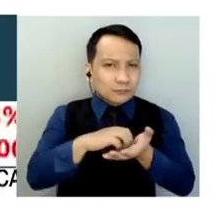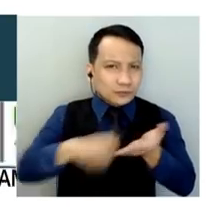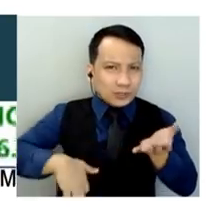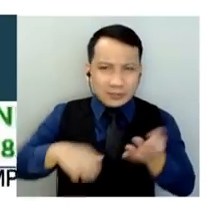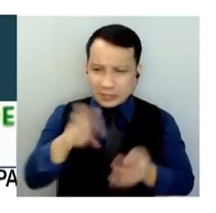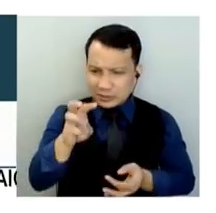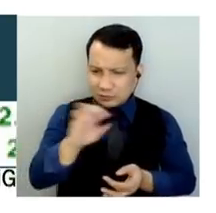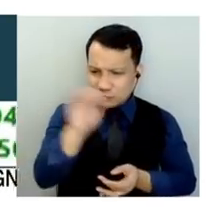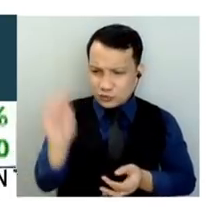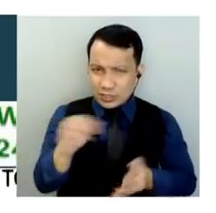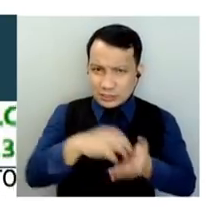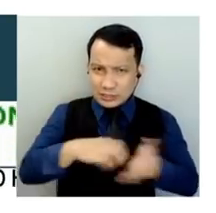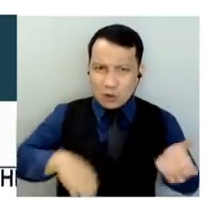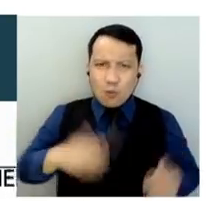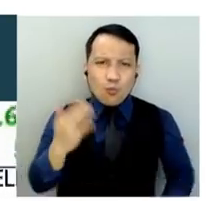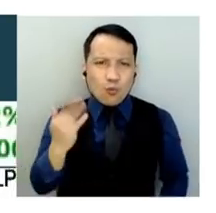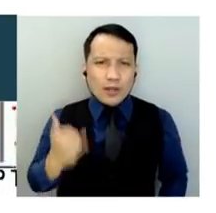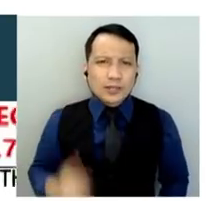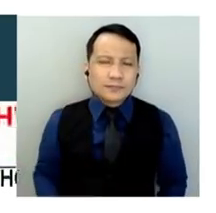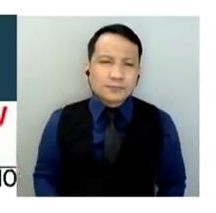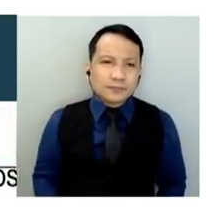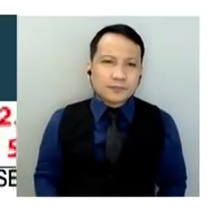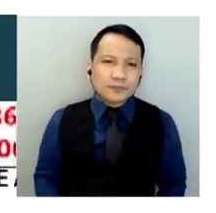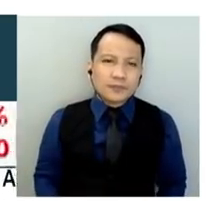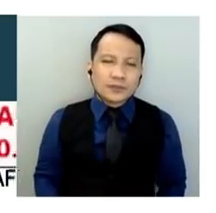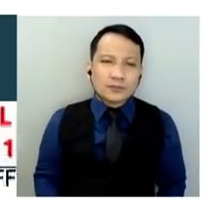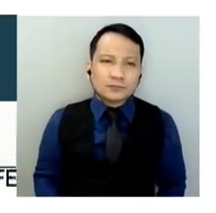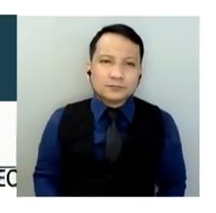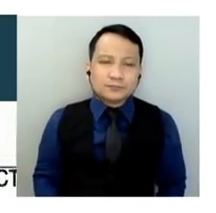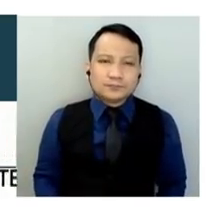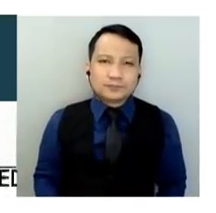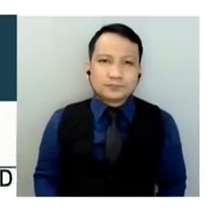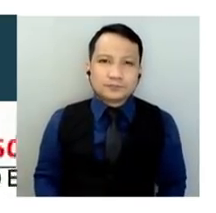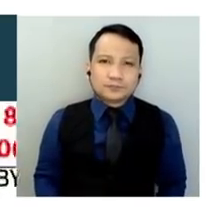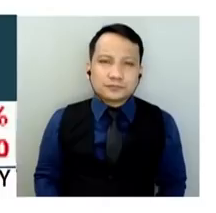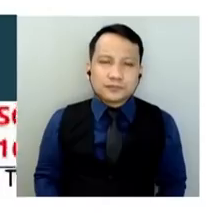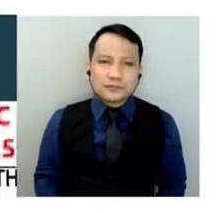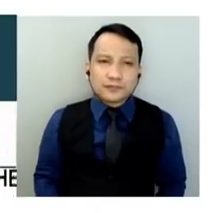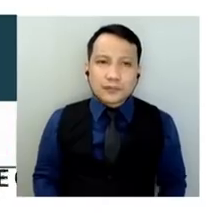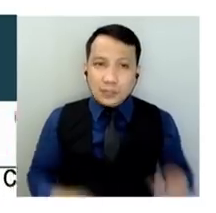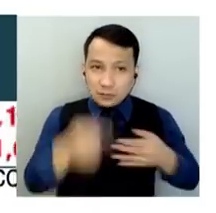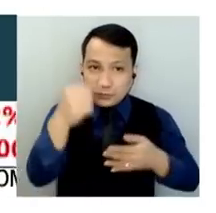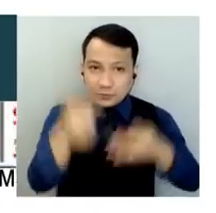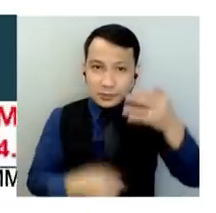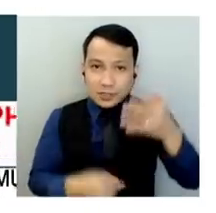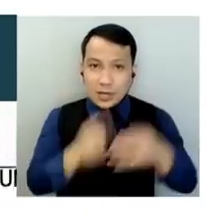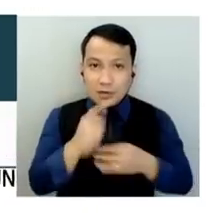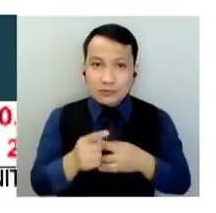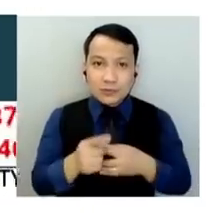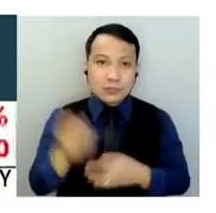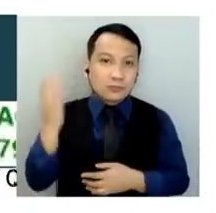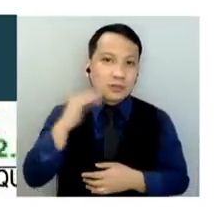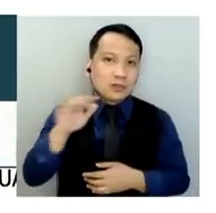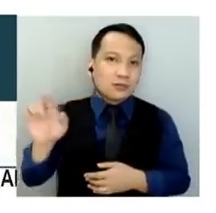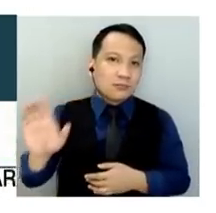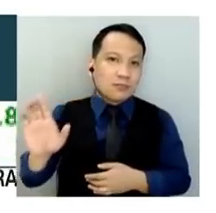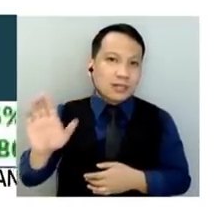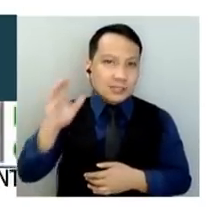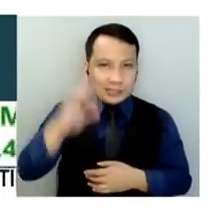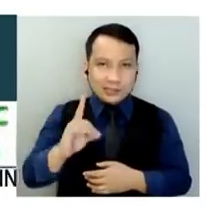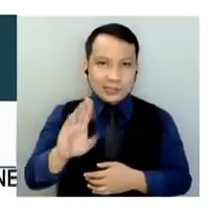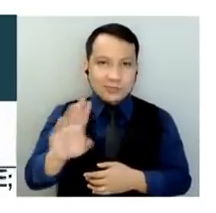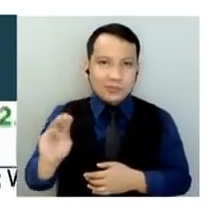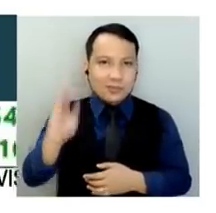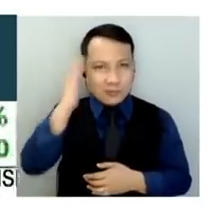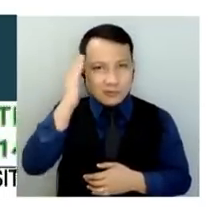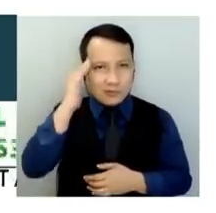6%? Well, again, you know, the details, that's known by the DBM only, and that will be